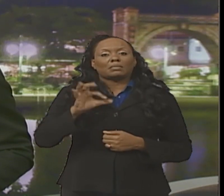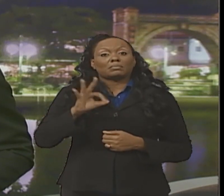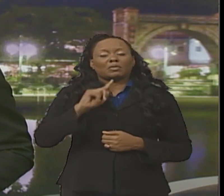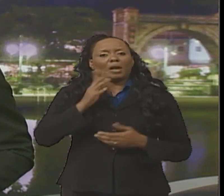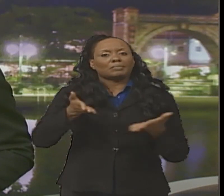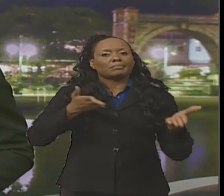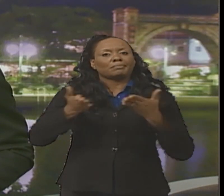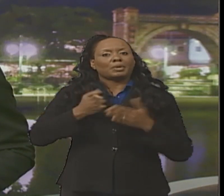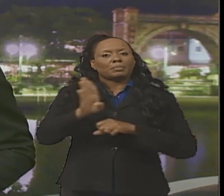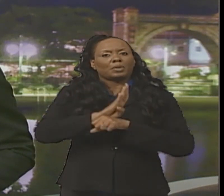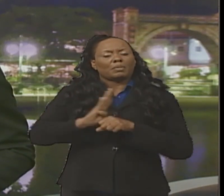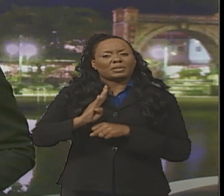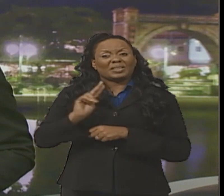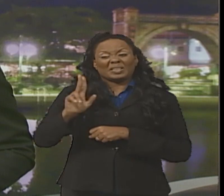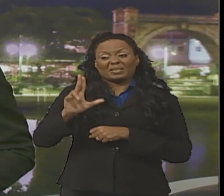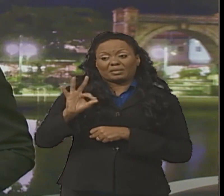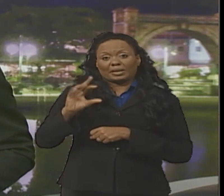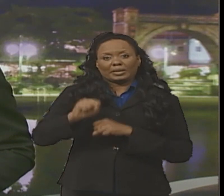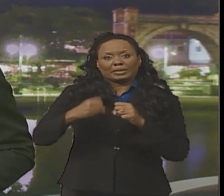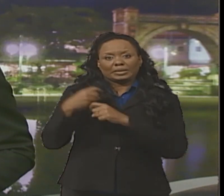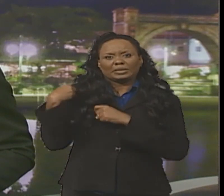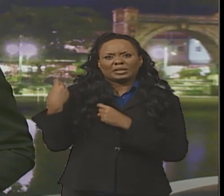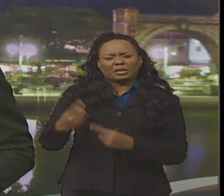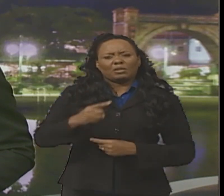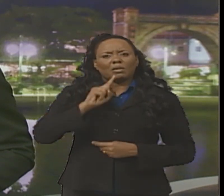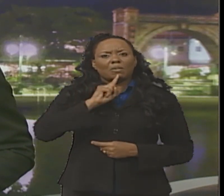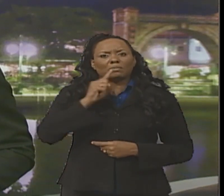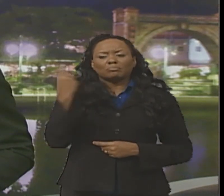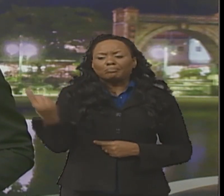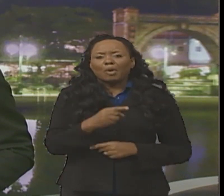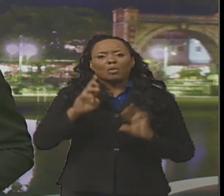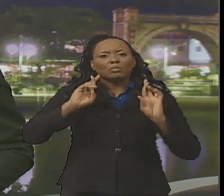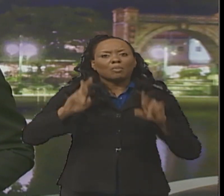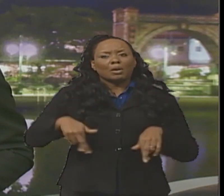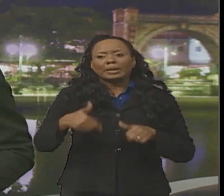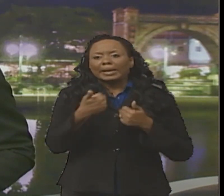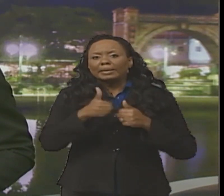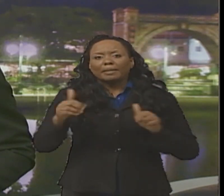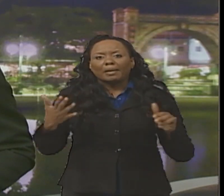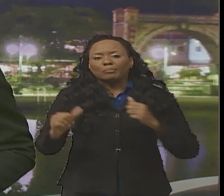39 years of existence and has always been there to respond to any crisis.